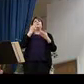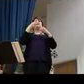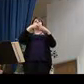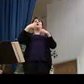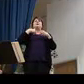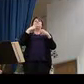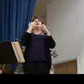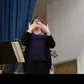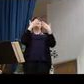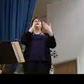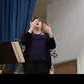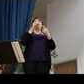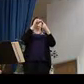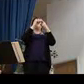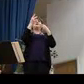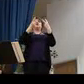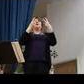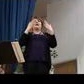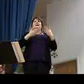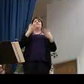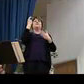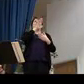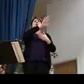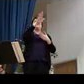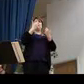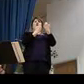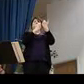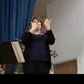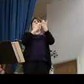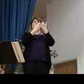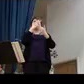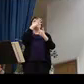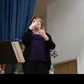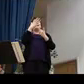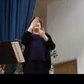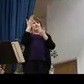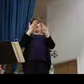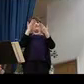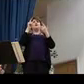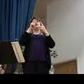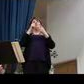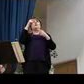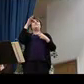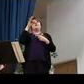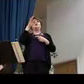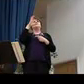support of and service to Great Falls College of MSU.